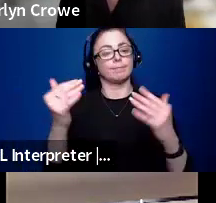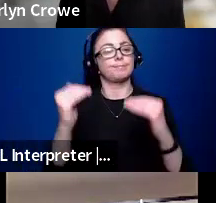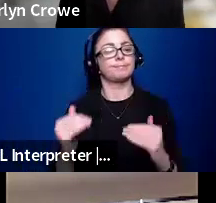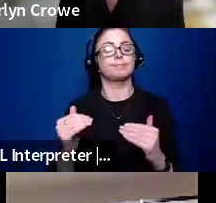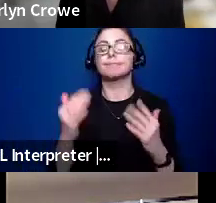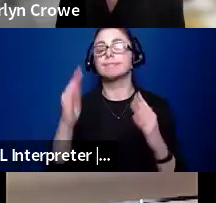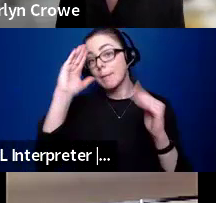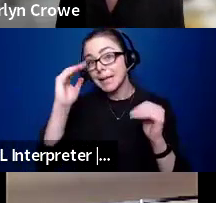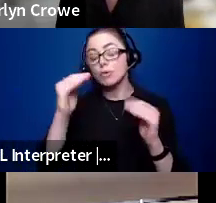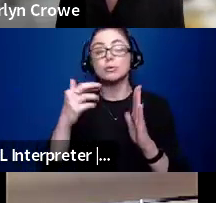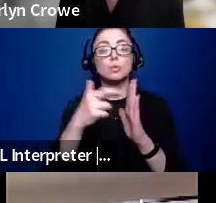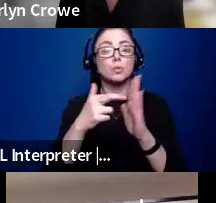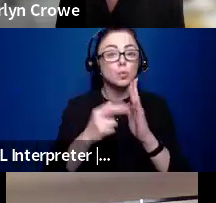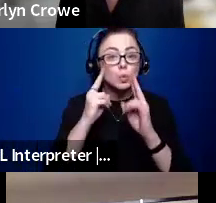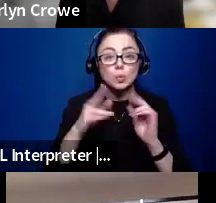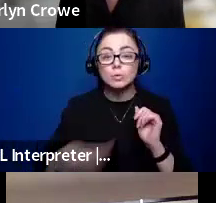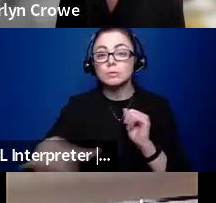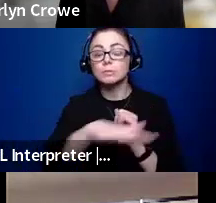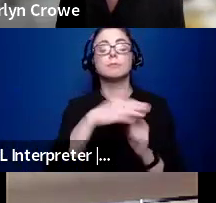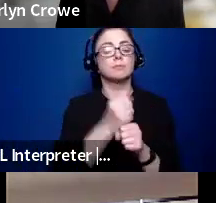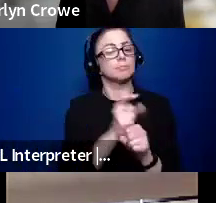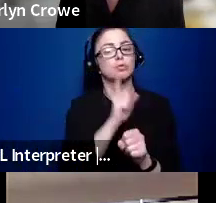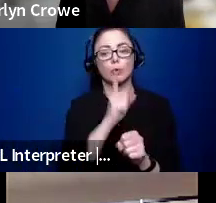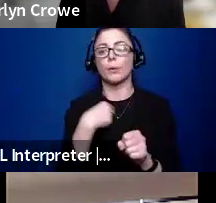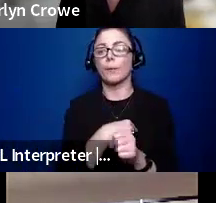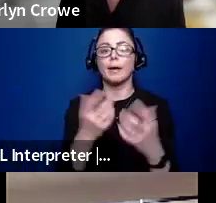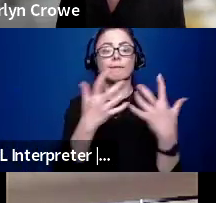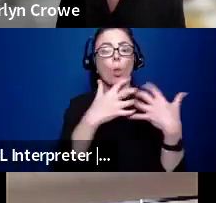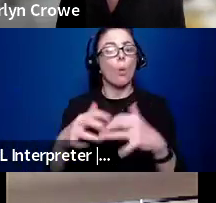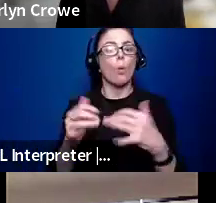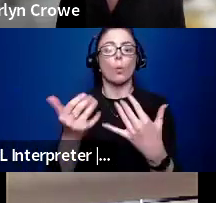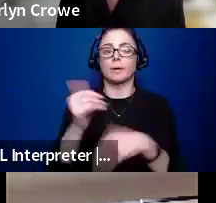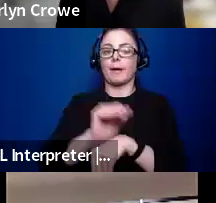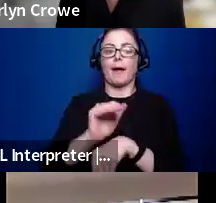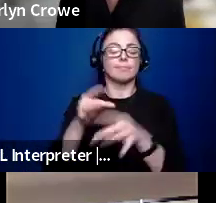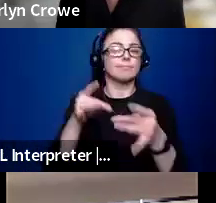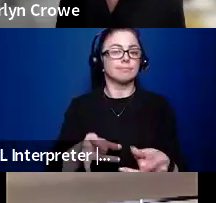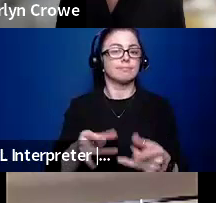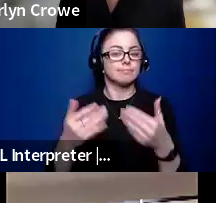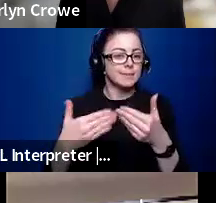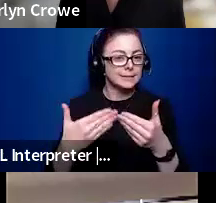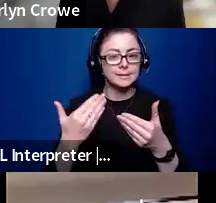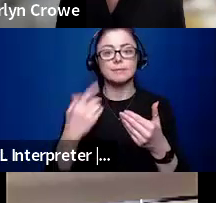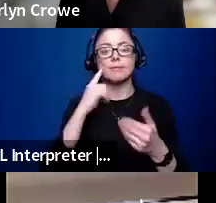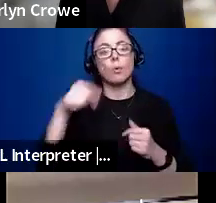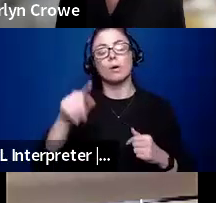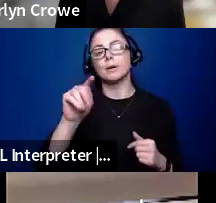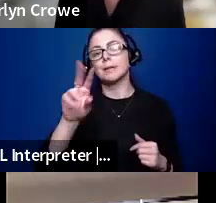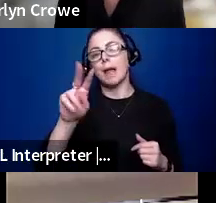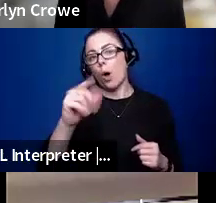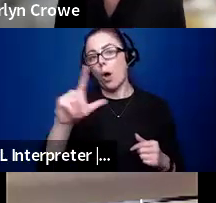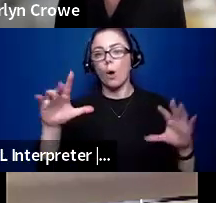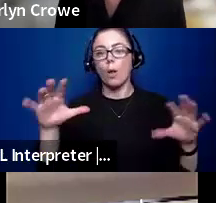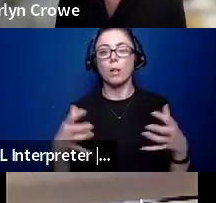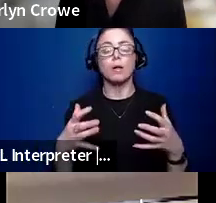we make sure that we flow easily tonight through our town hall.